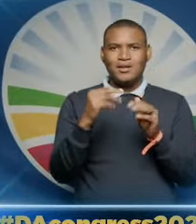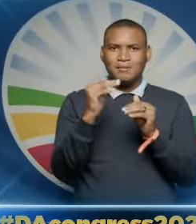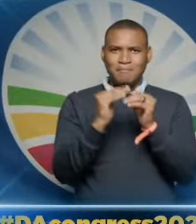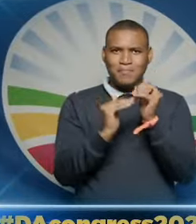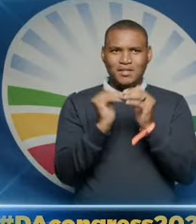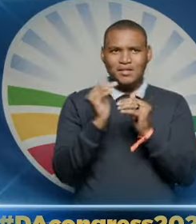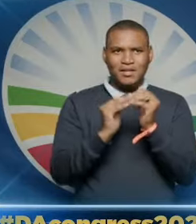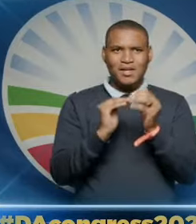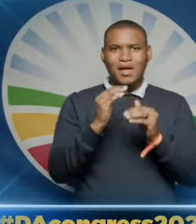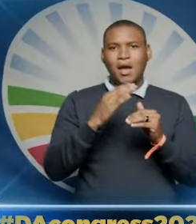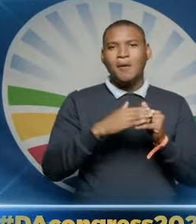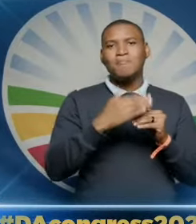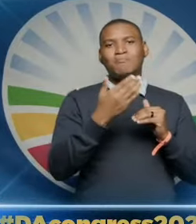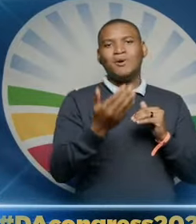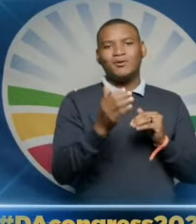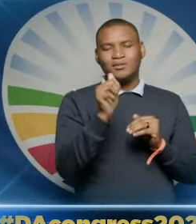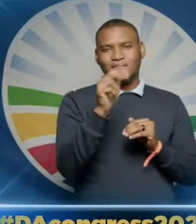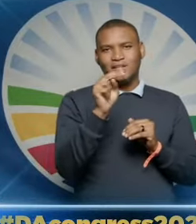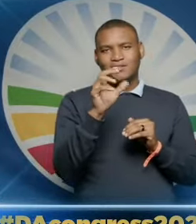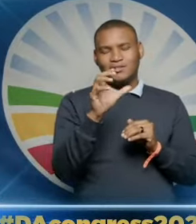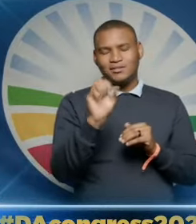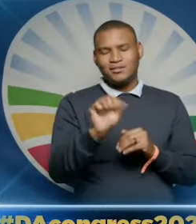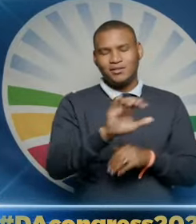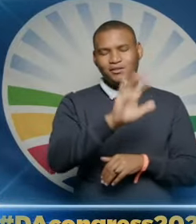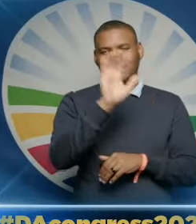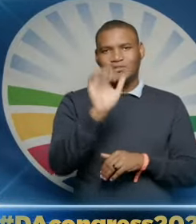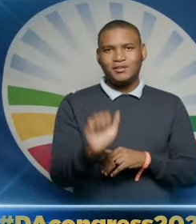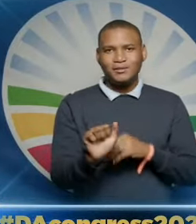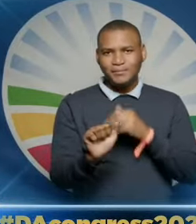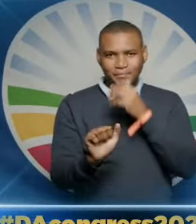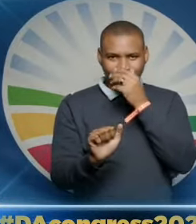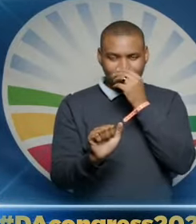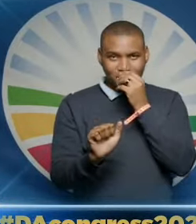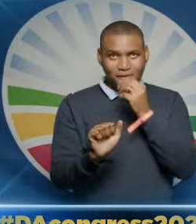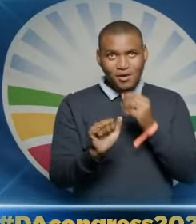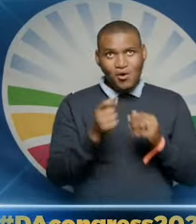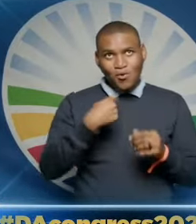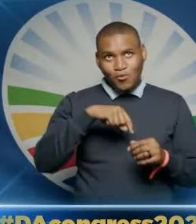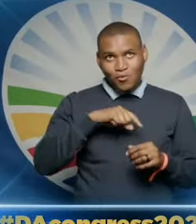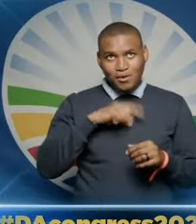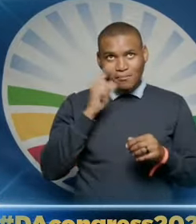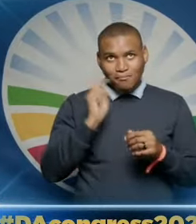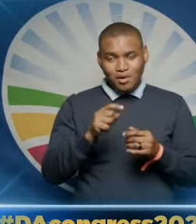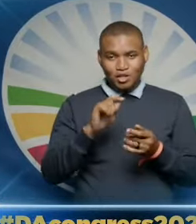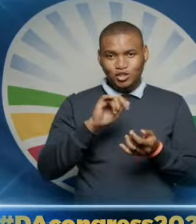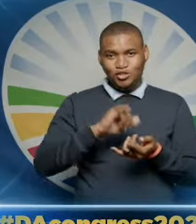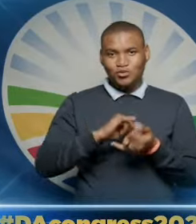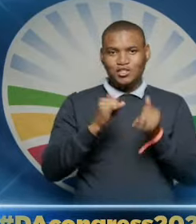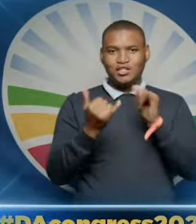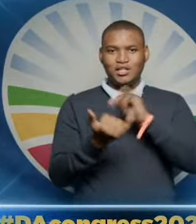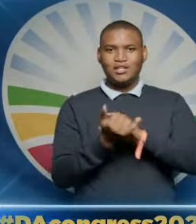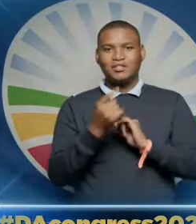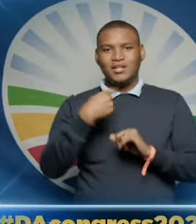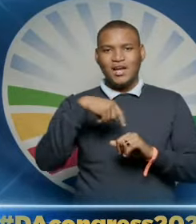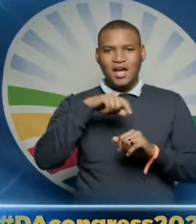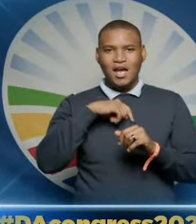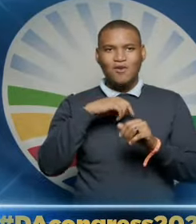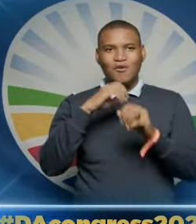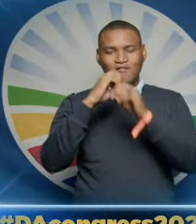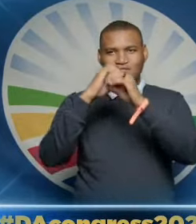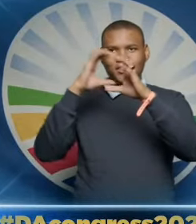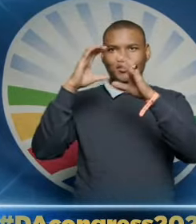a post-ANC South Africa. And we must translate our vision of an